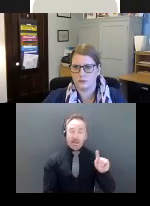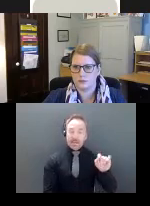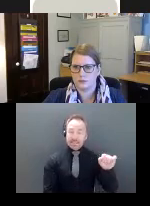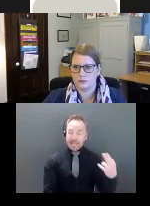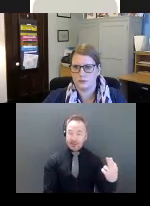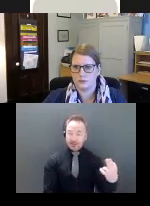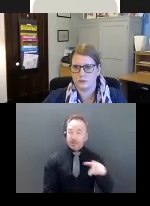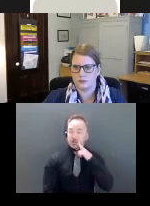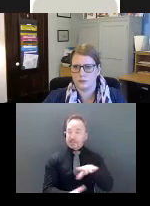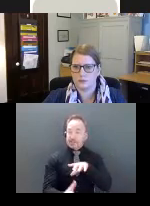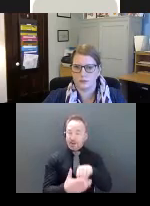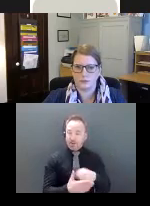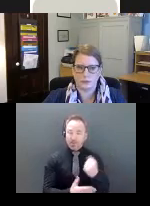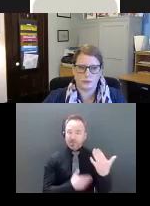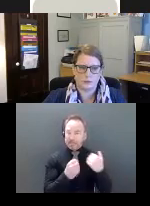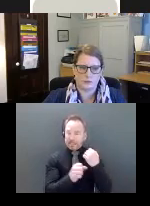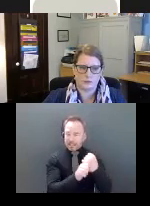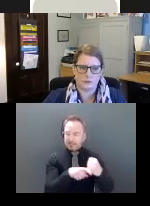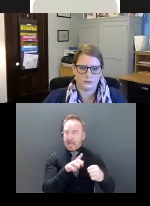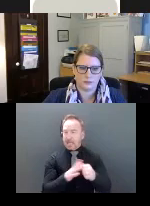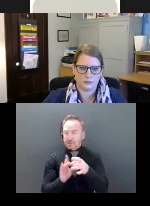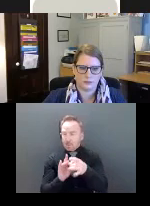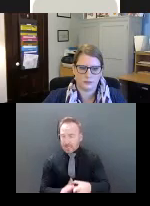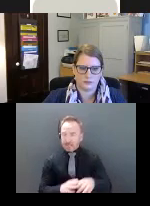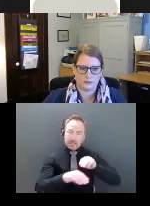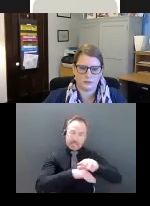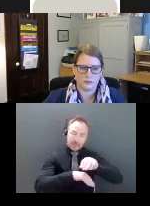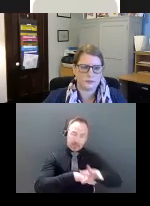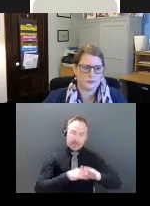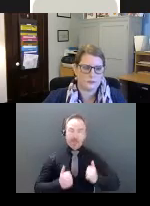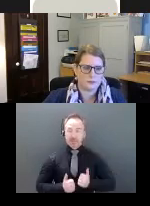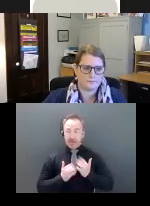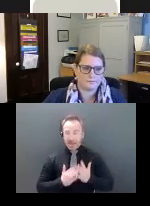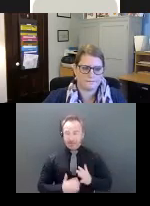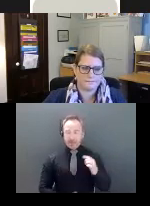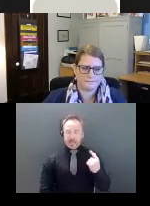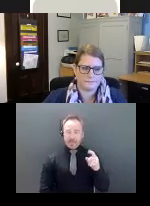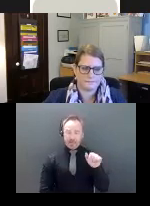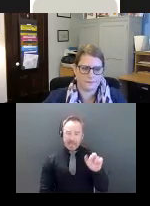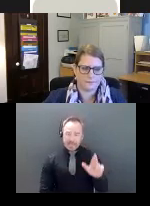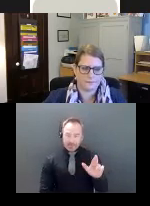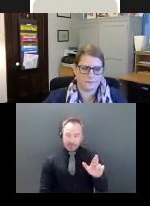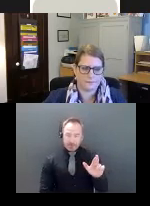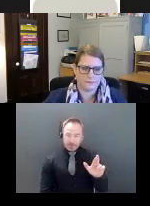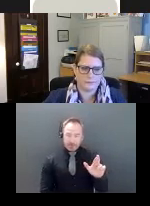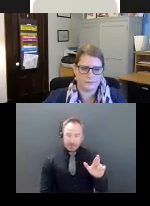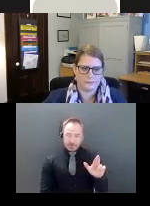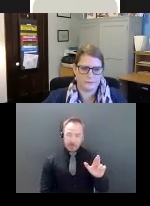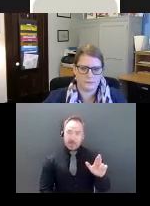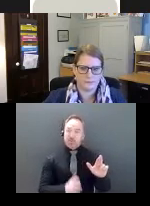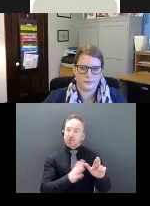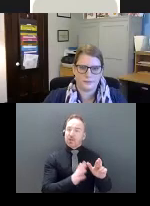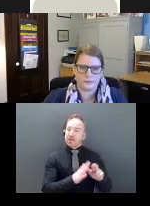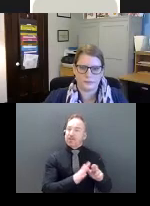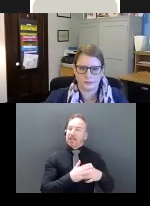coordinator, advocate, and counselor for survivors of gender-based violence in rural communities. As coordinator